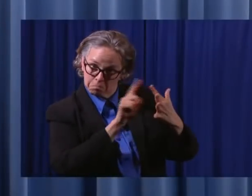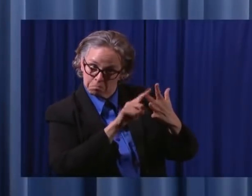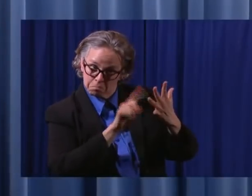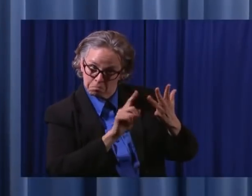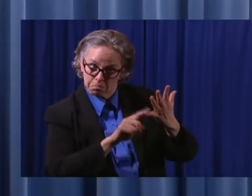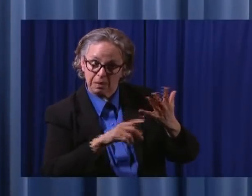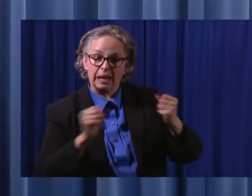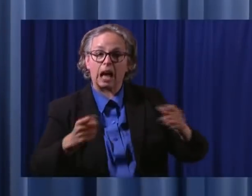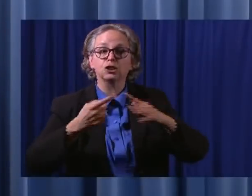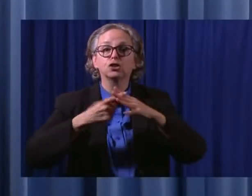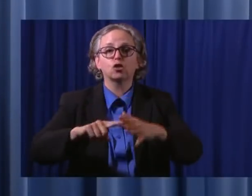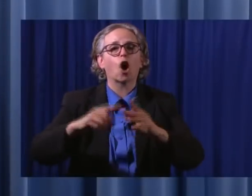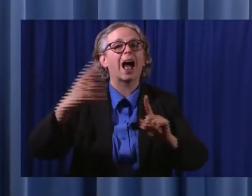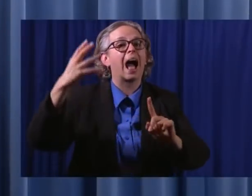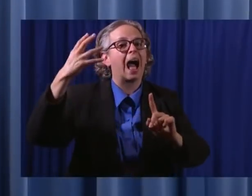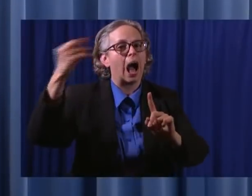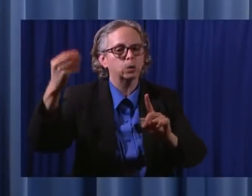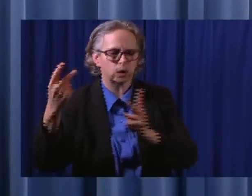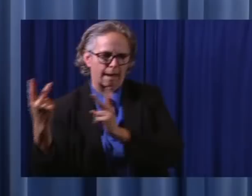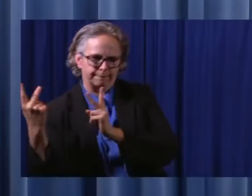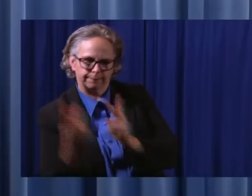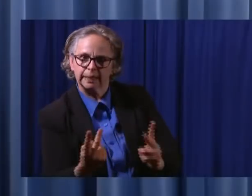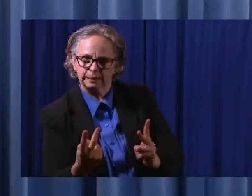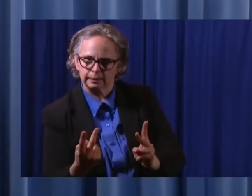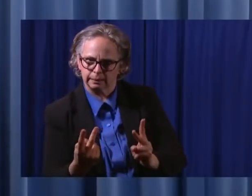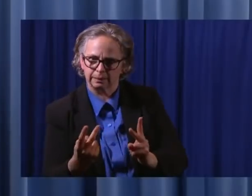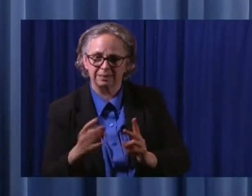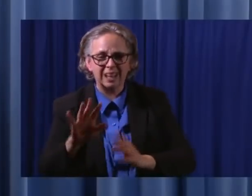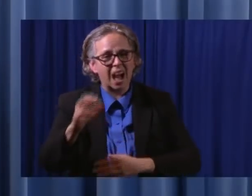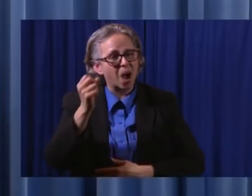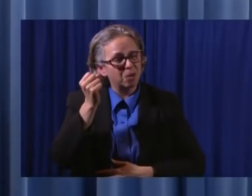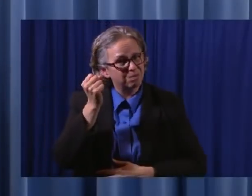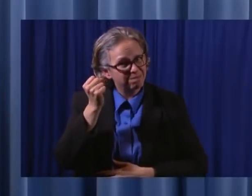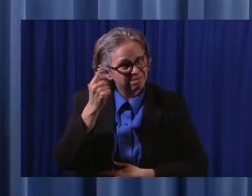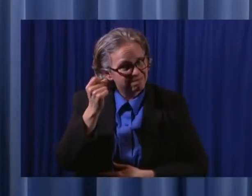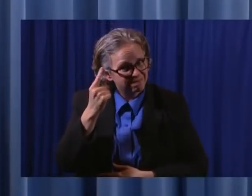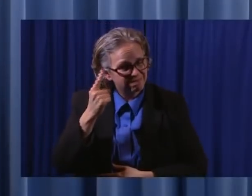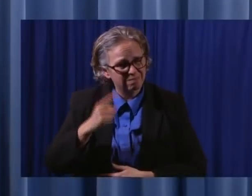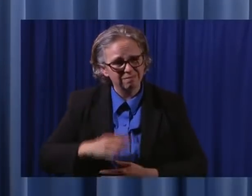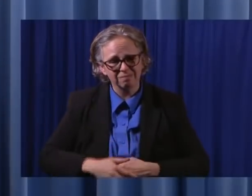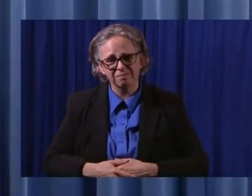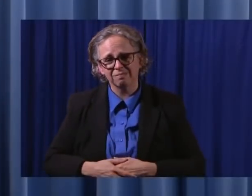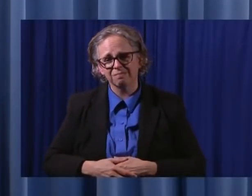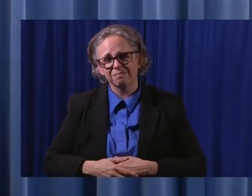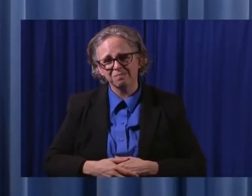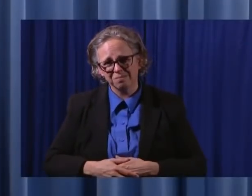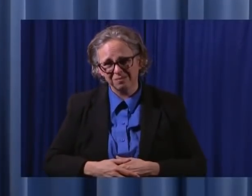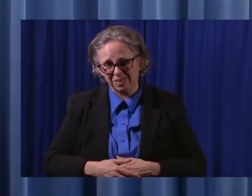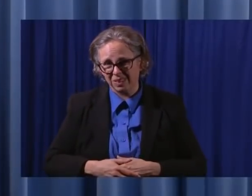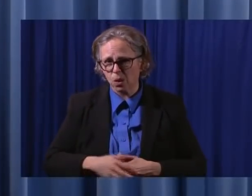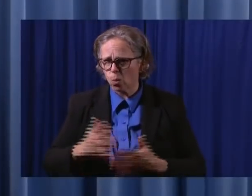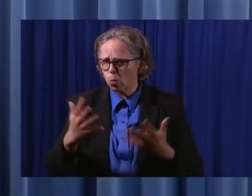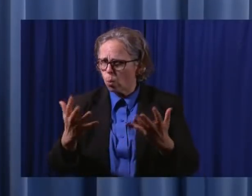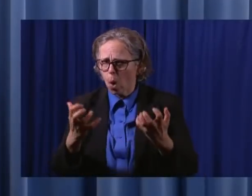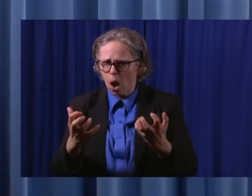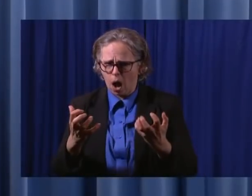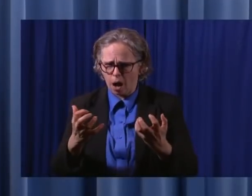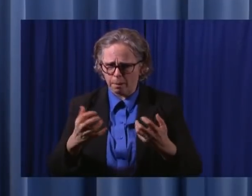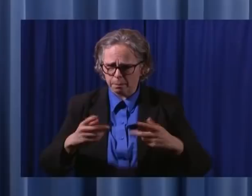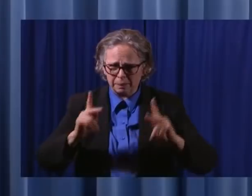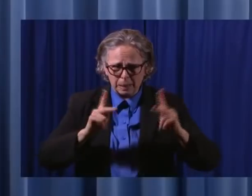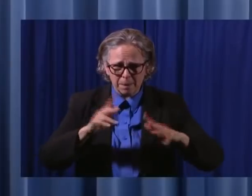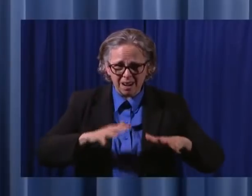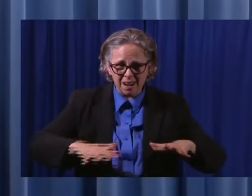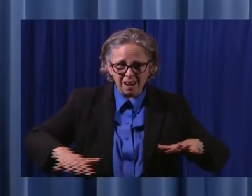that, it is our goal to have people be able to visit their family in nursing